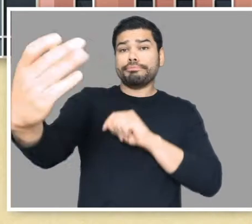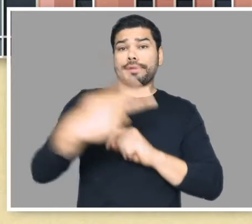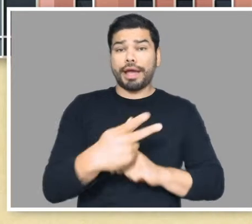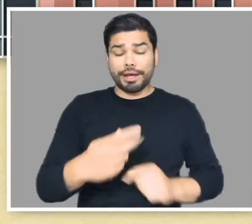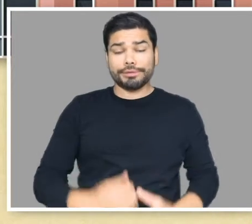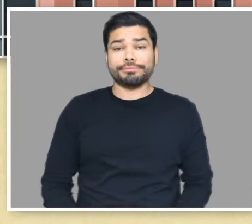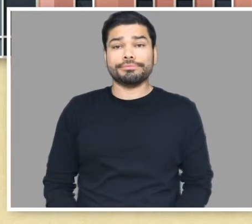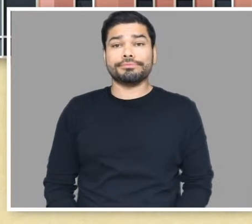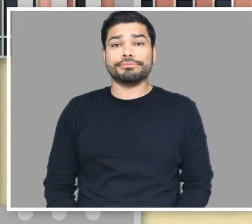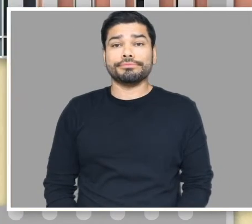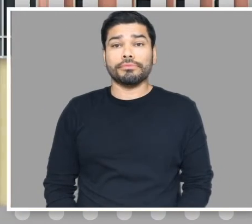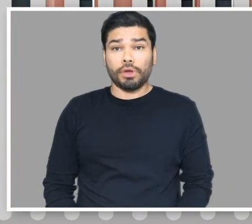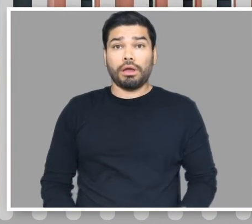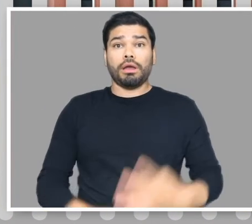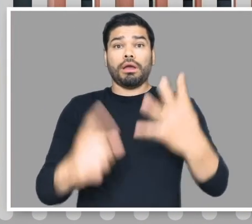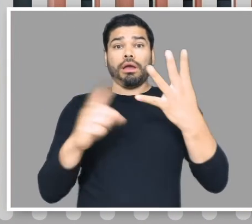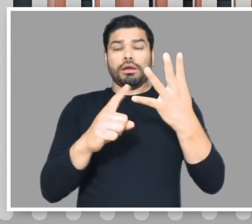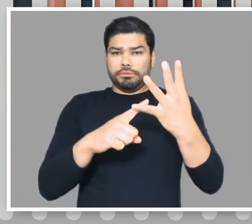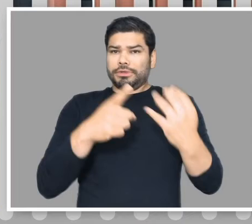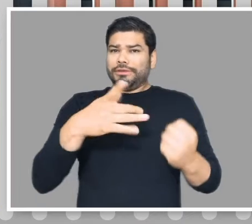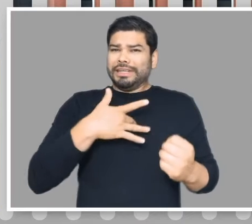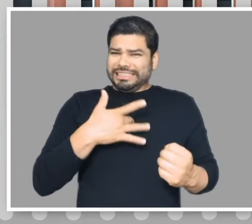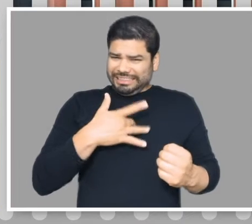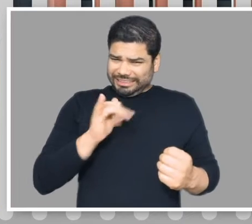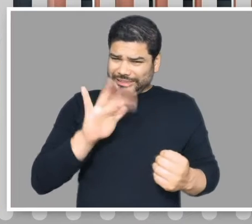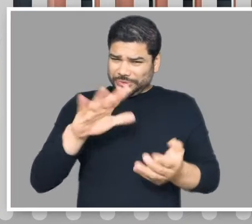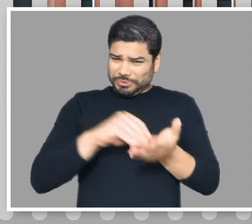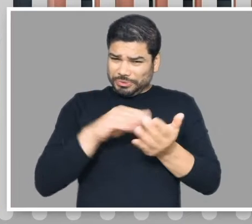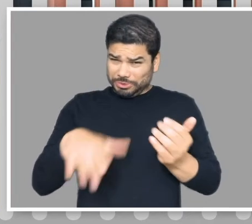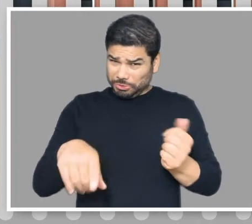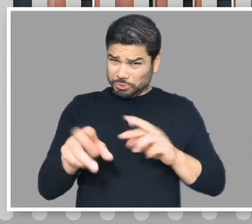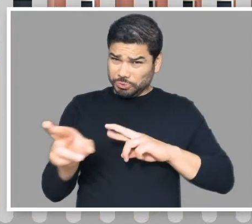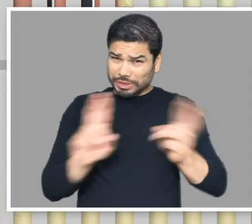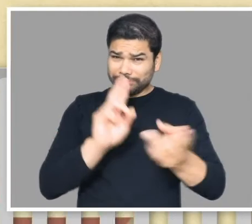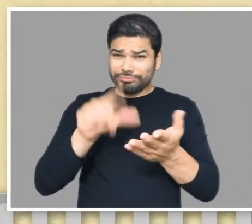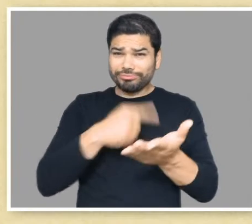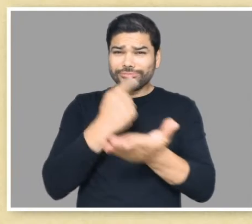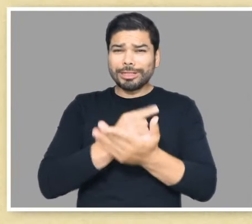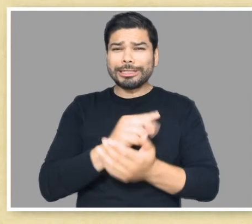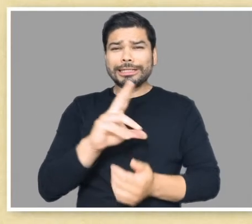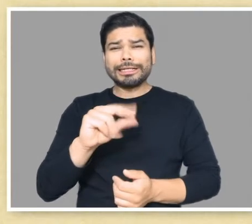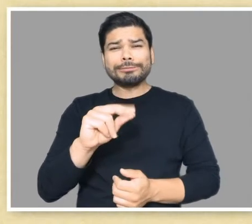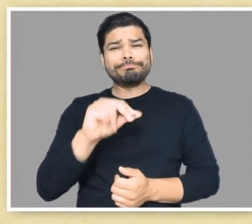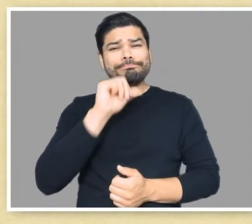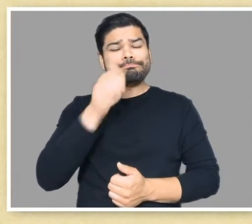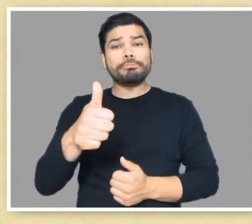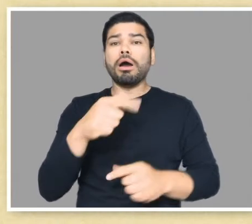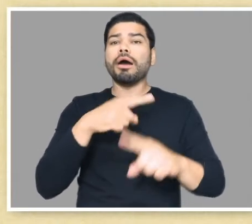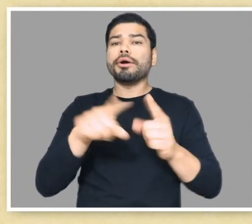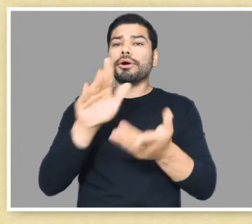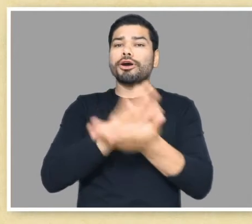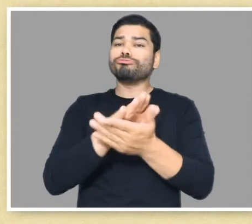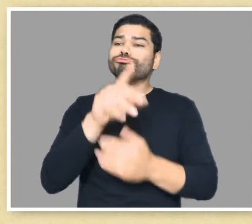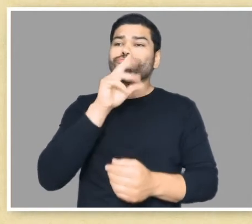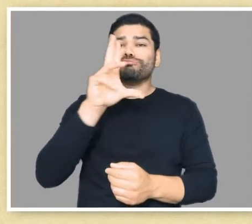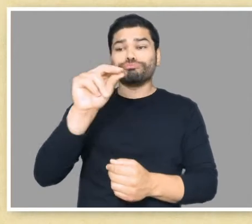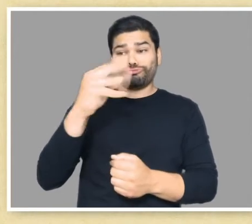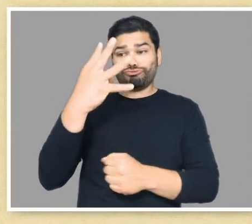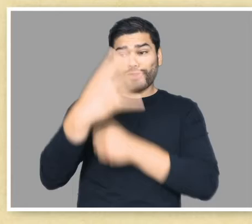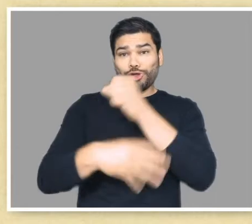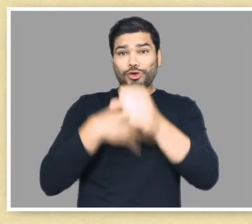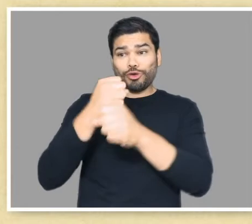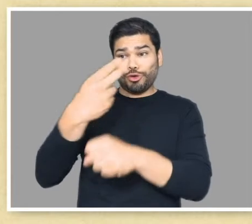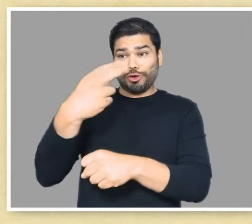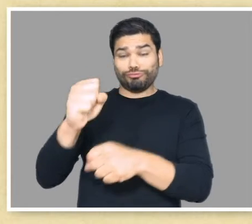unrelated to the disability and will not allow your child to return to school. 4. You do not believe your child is ready